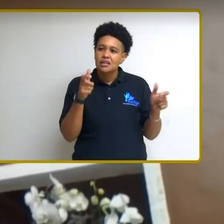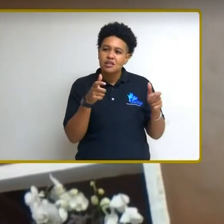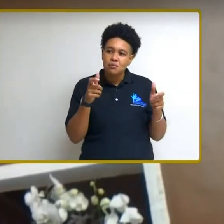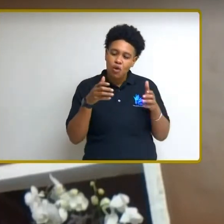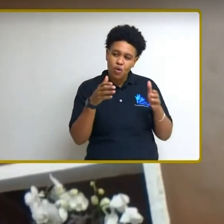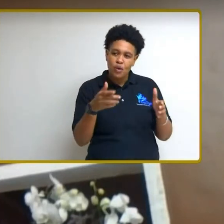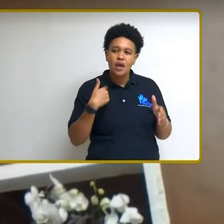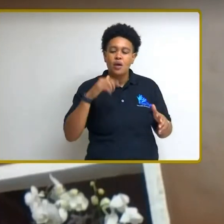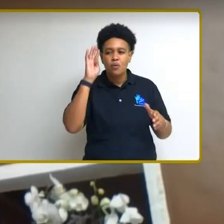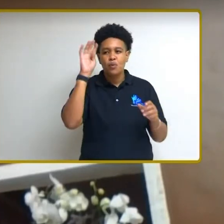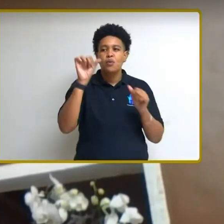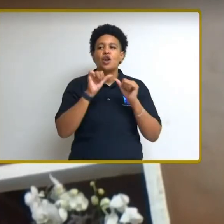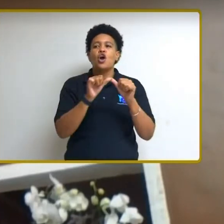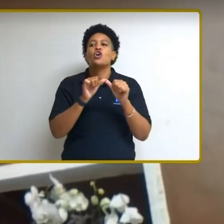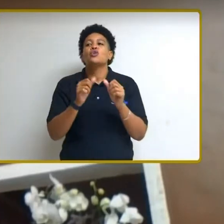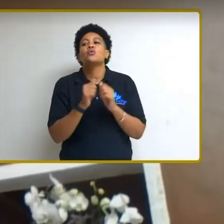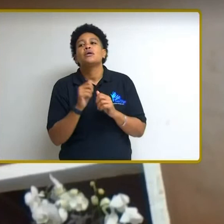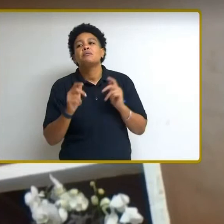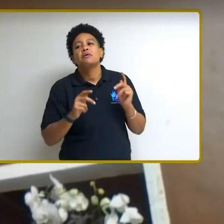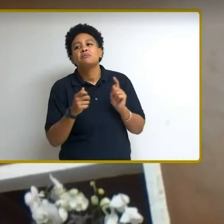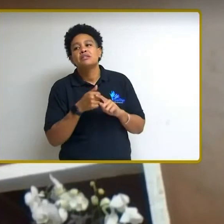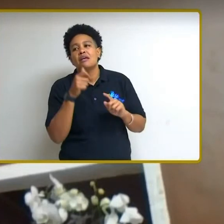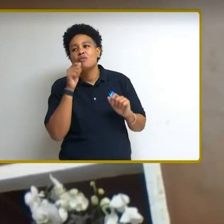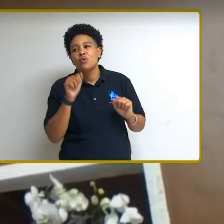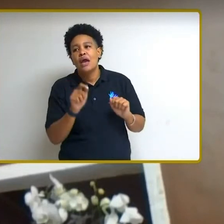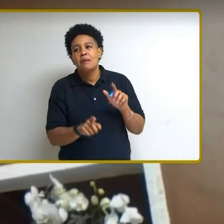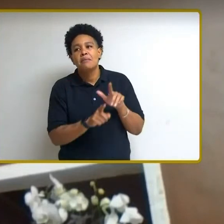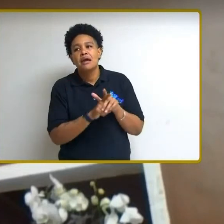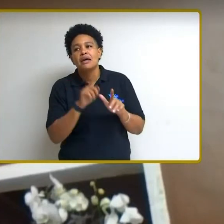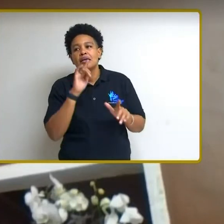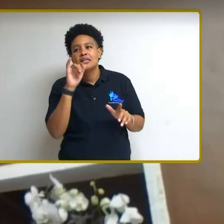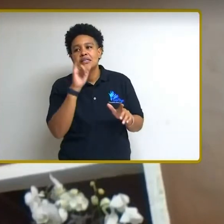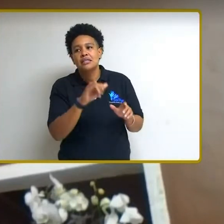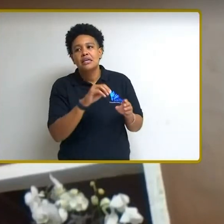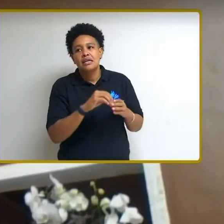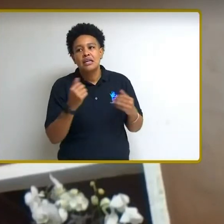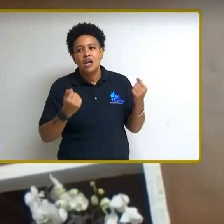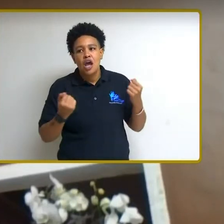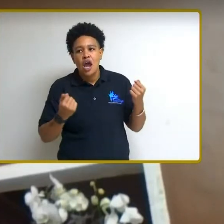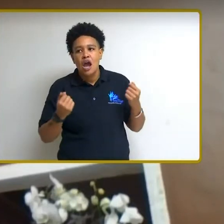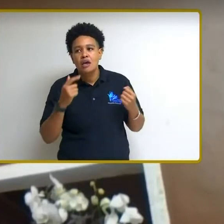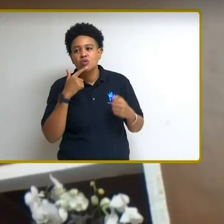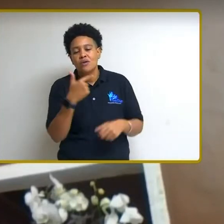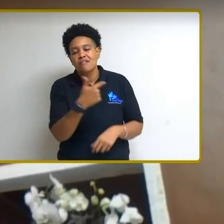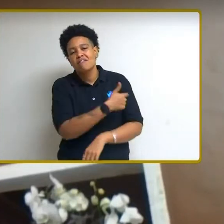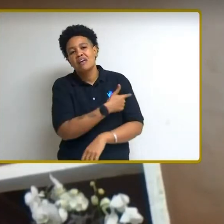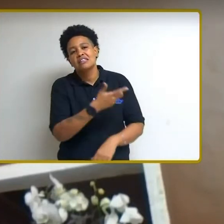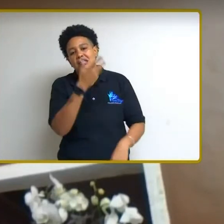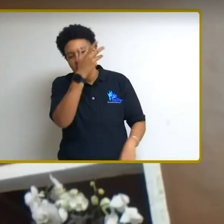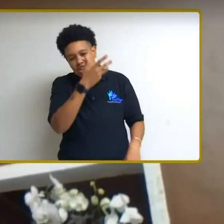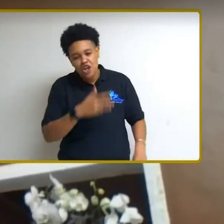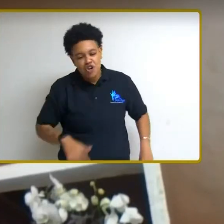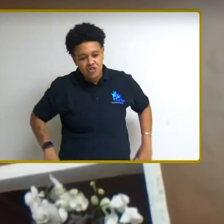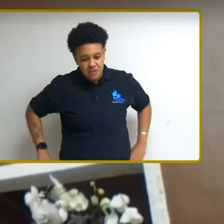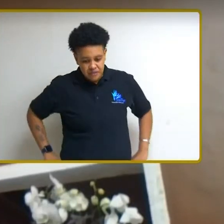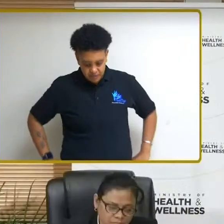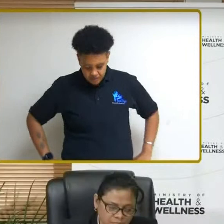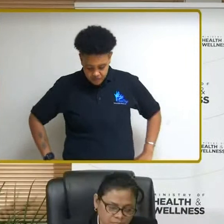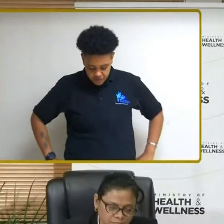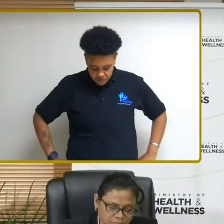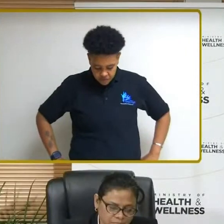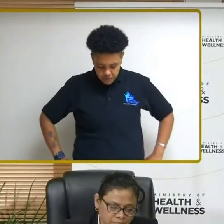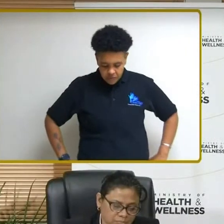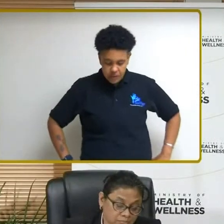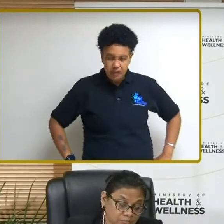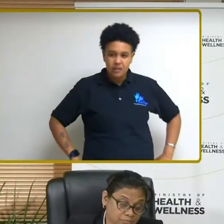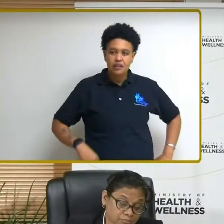way, and we will continue with persons who can make it and stay in their cars to be vaccinated. Thank you very much,